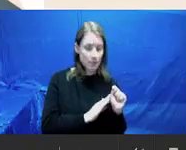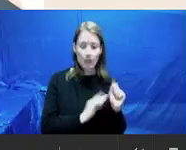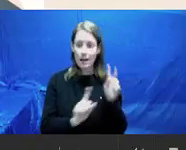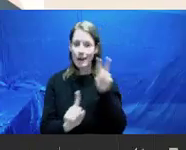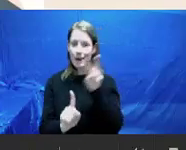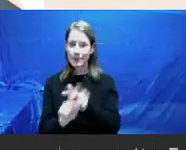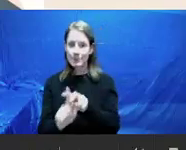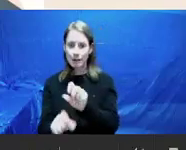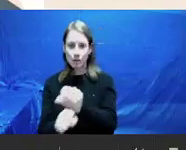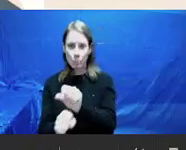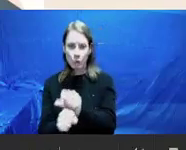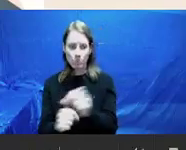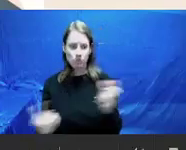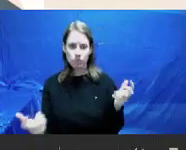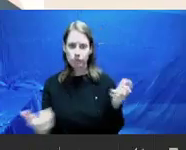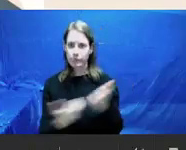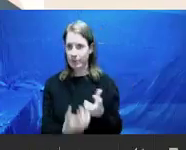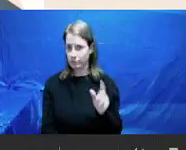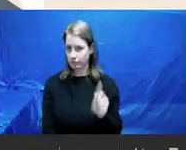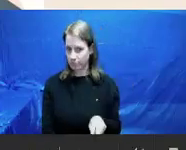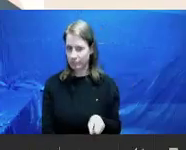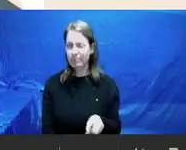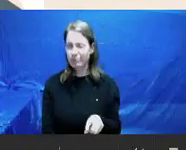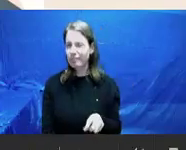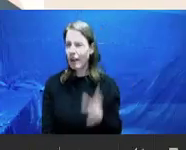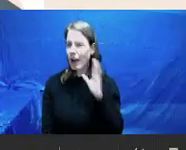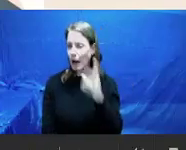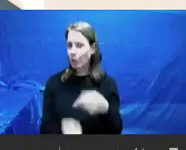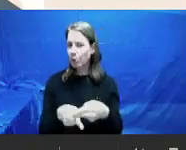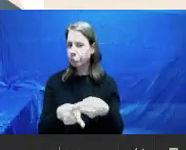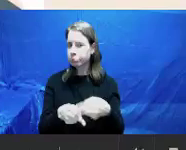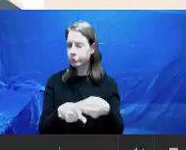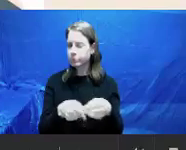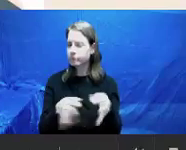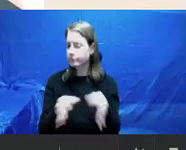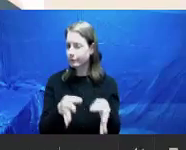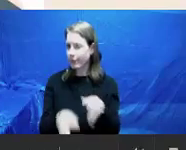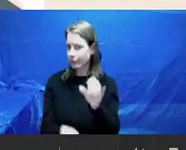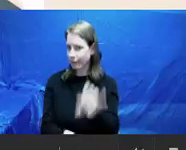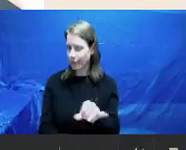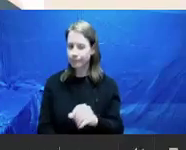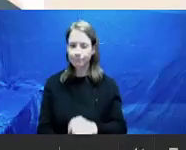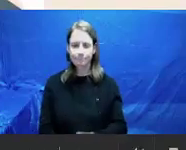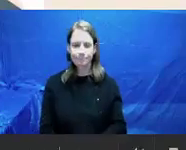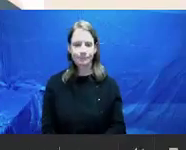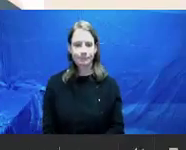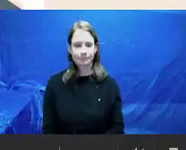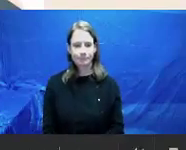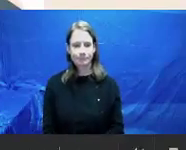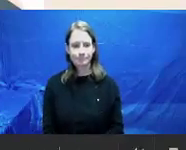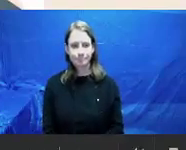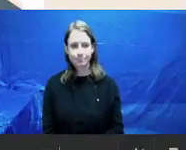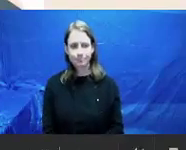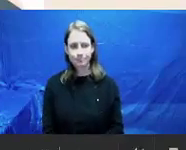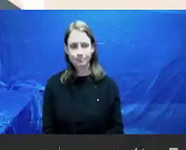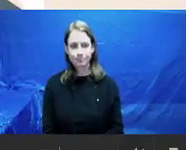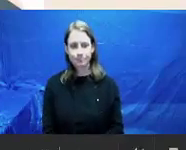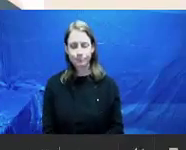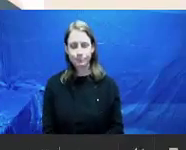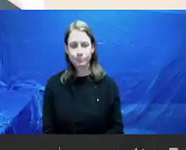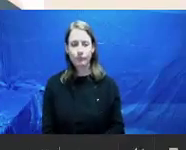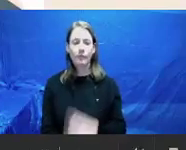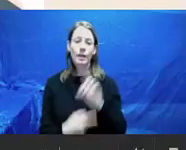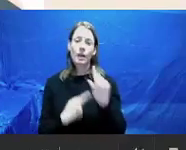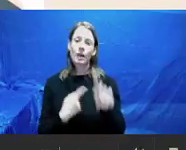bit, I'll talk about how we can use this matching as a way to dial up or dial down the text complexity. But when we think